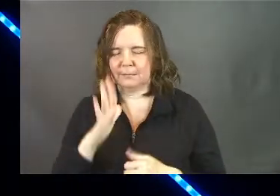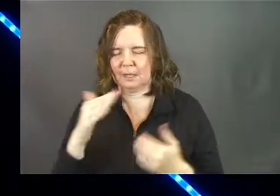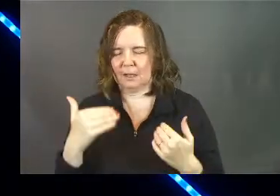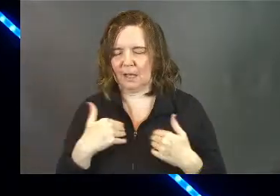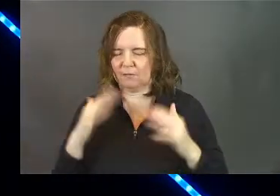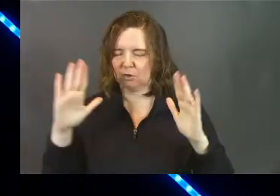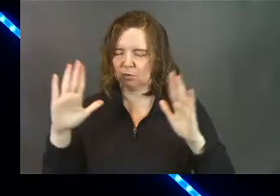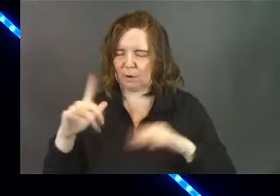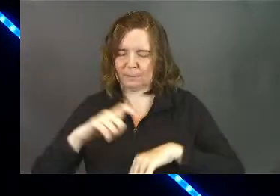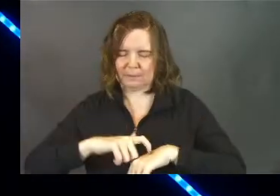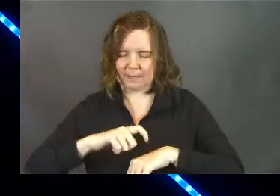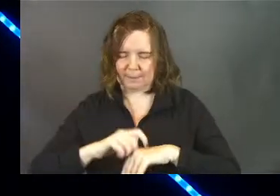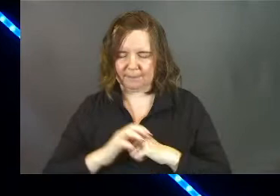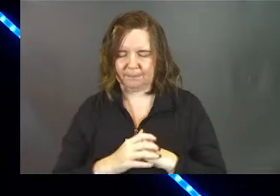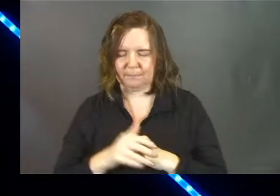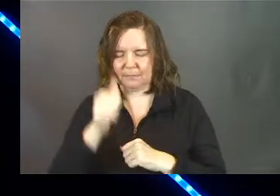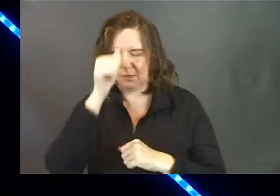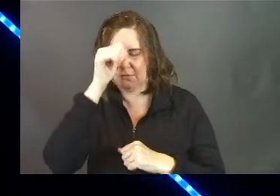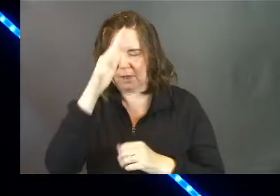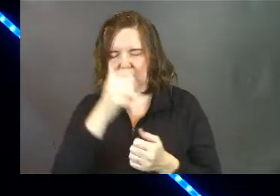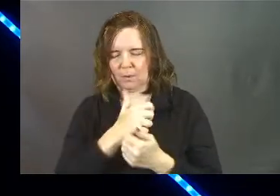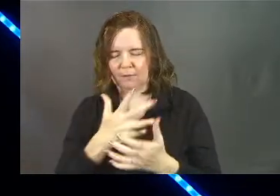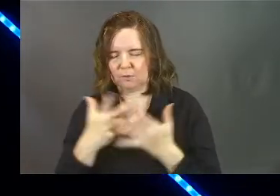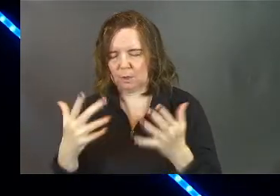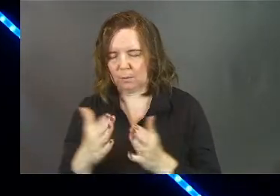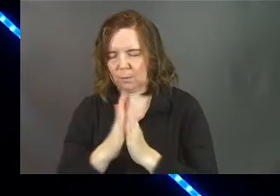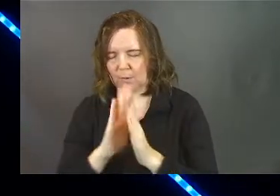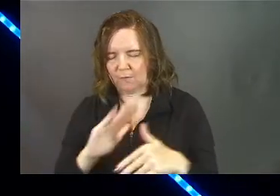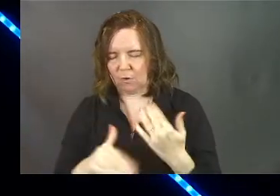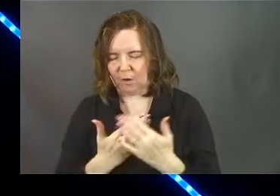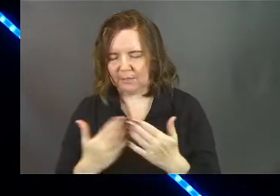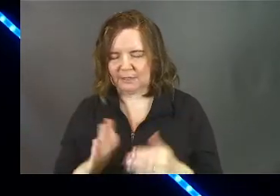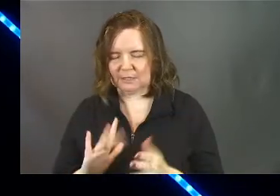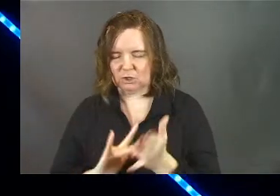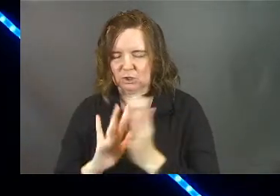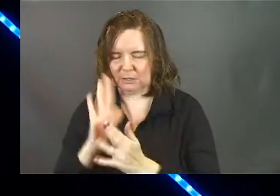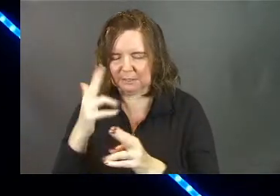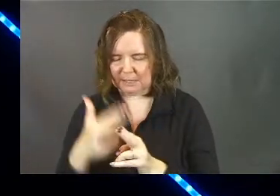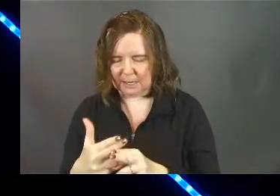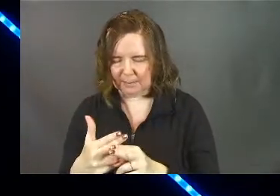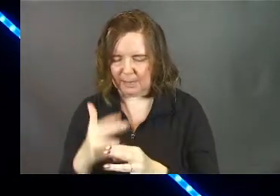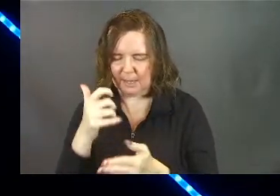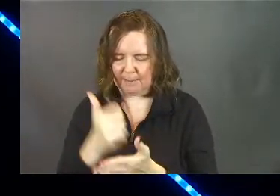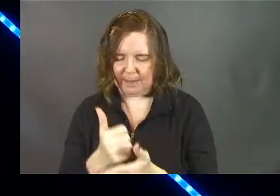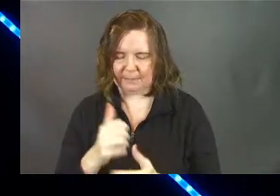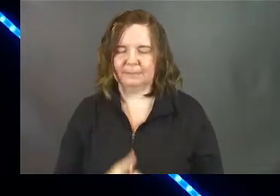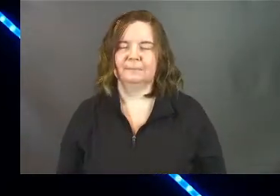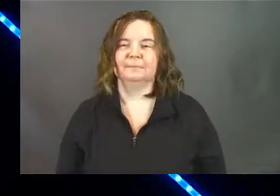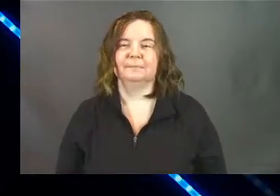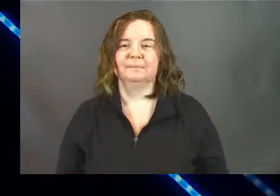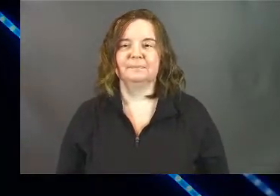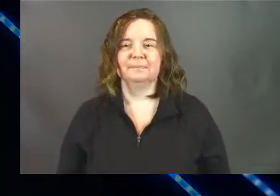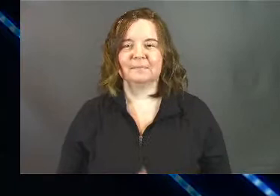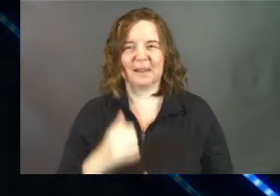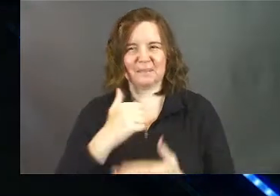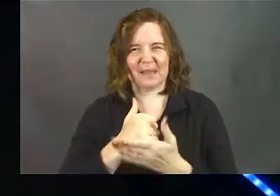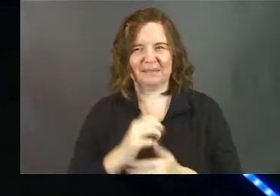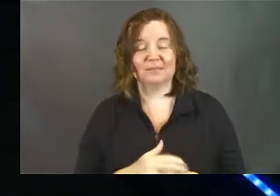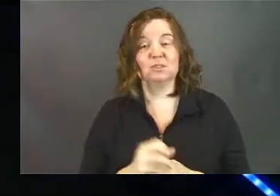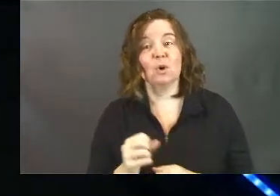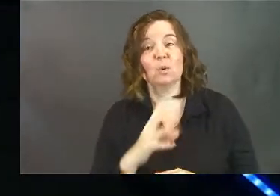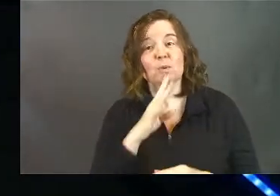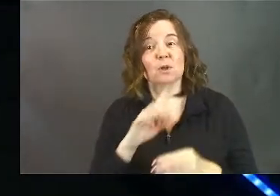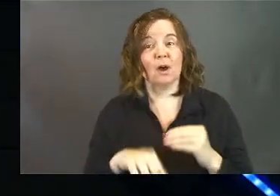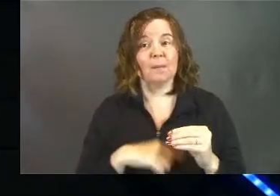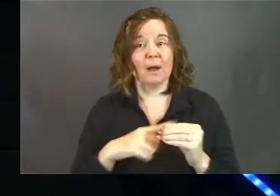would have an incredible time. Father, we love you so much, and we pray for all of this in Jesus' name. Amen. Amen. So